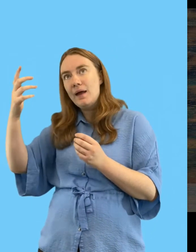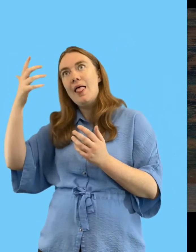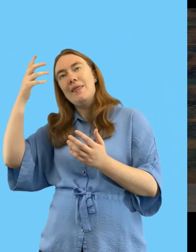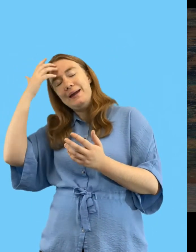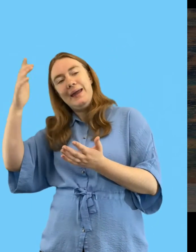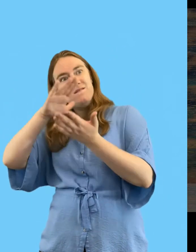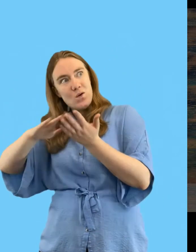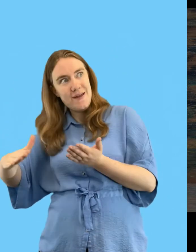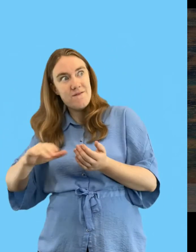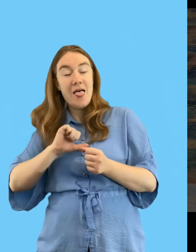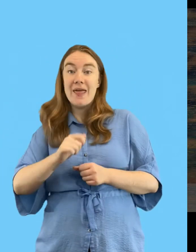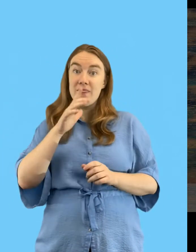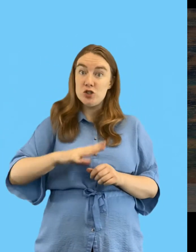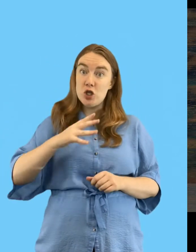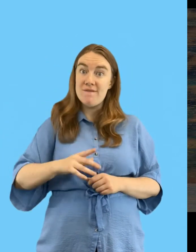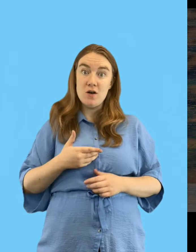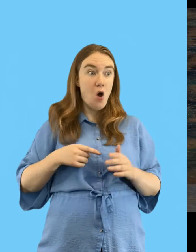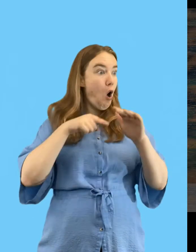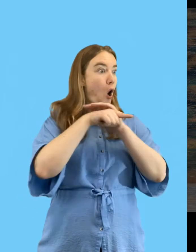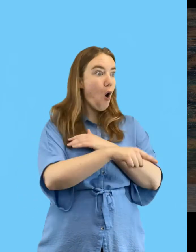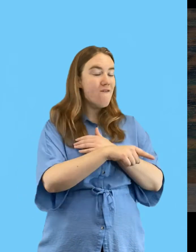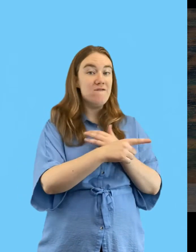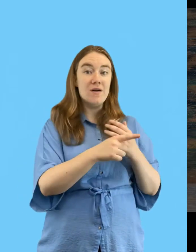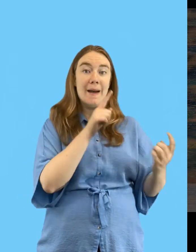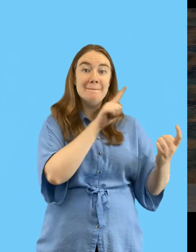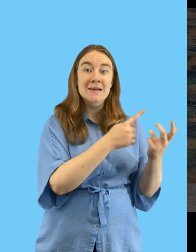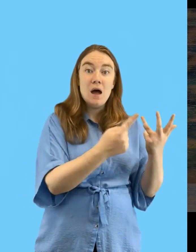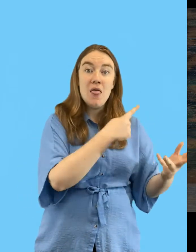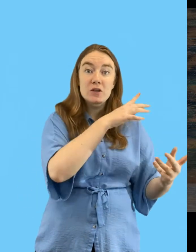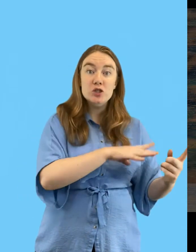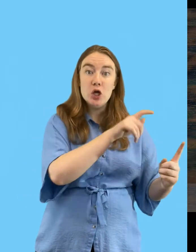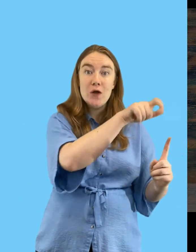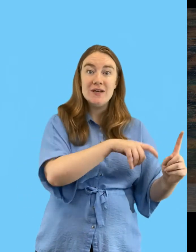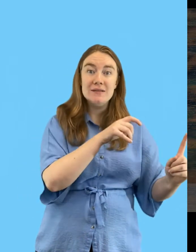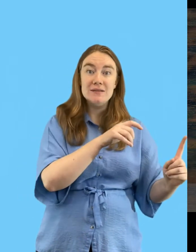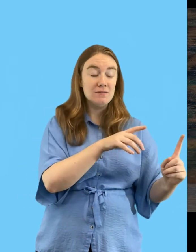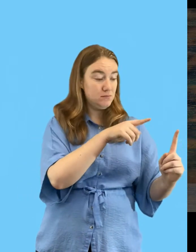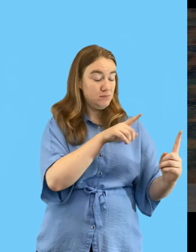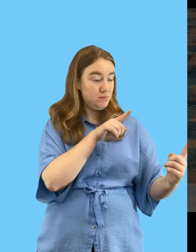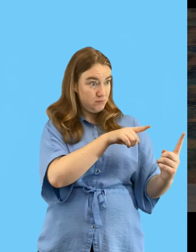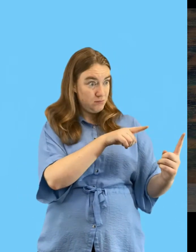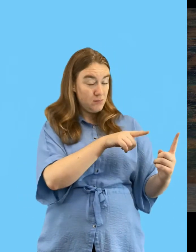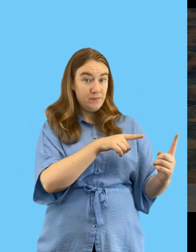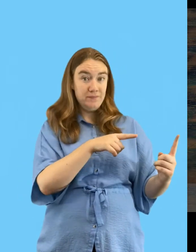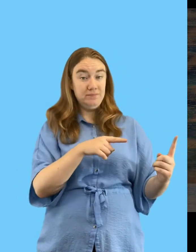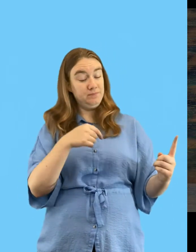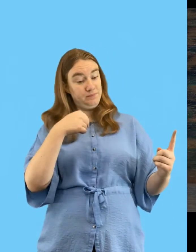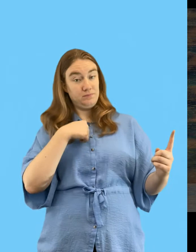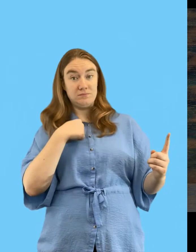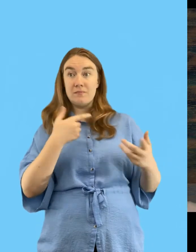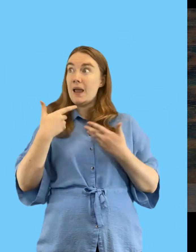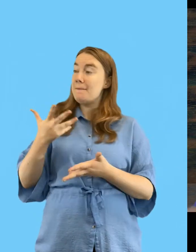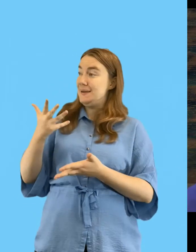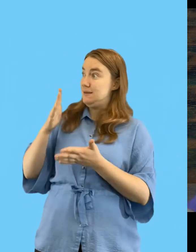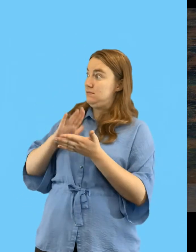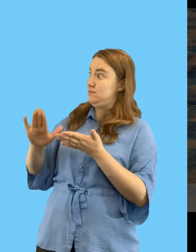and begging for mercy. But there's a shocking twist. As the pardoned servant skips off home to